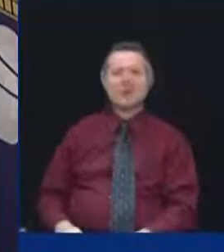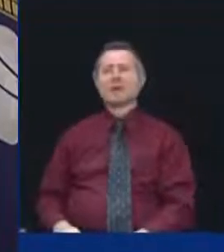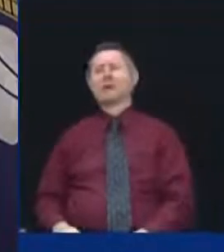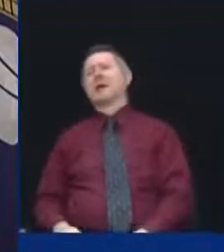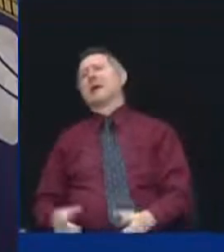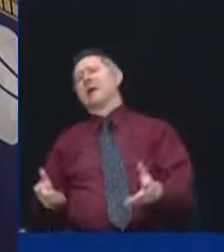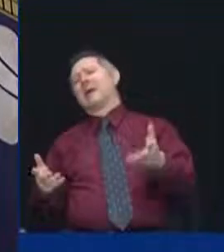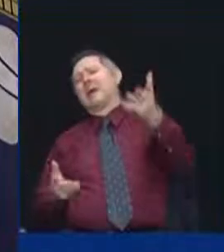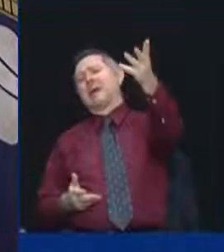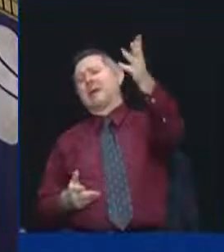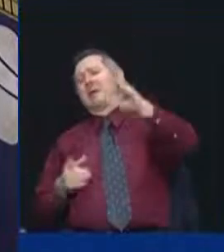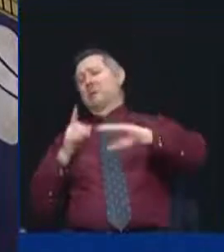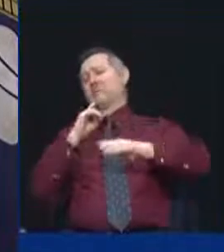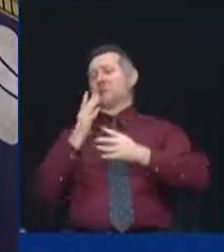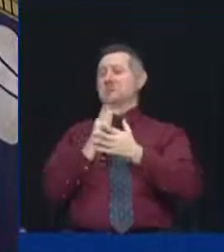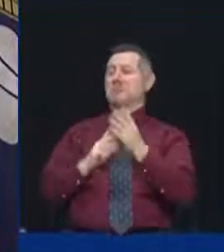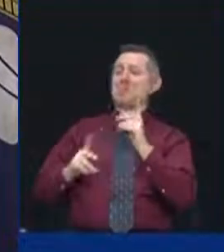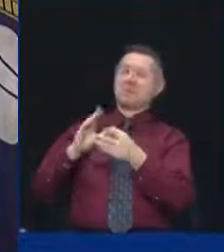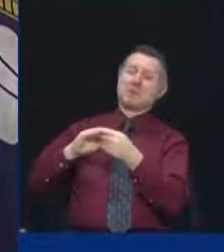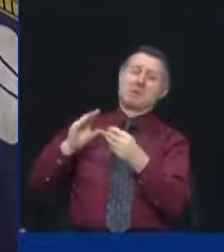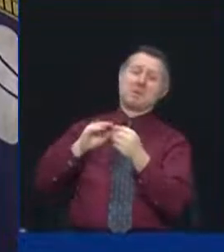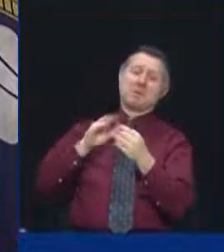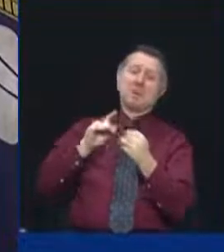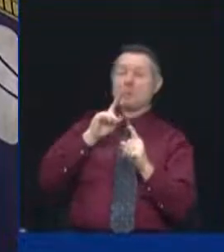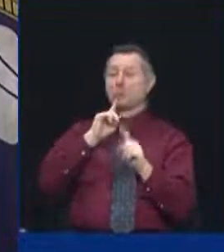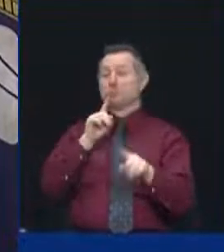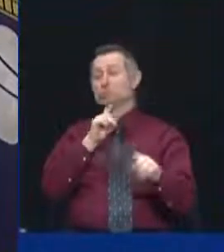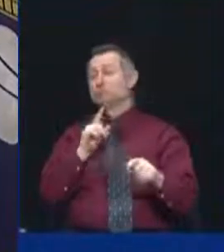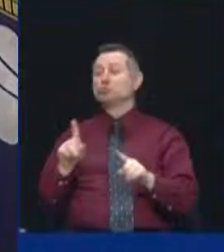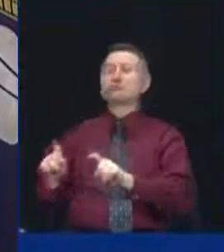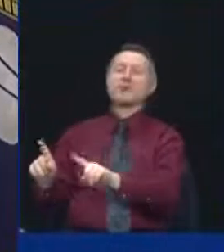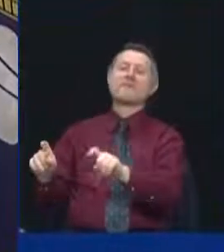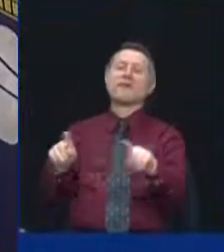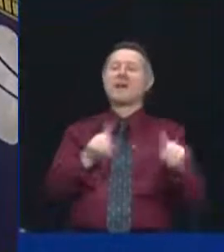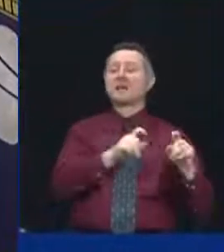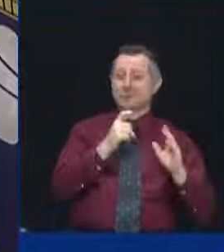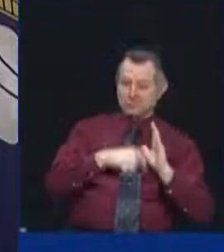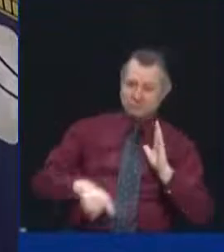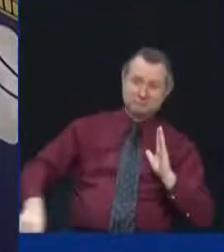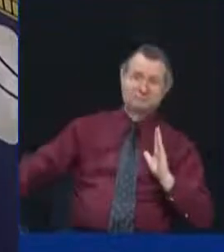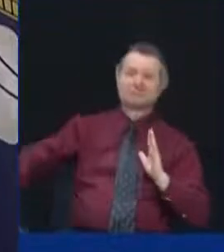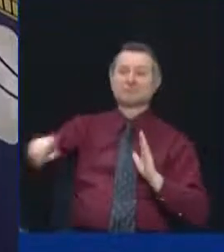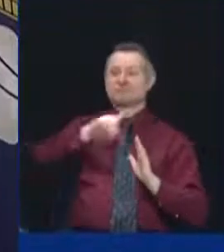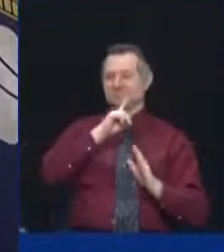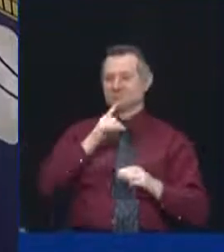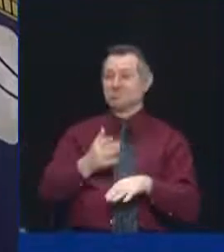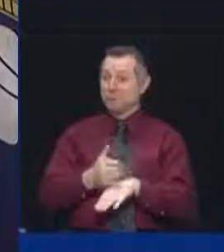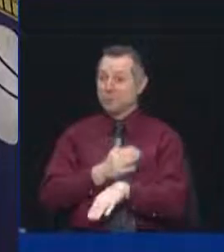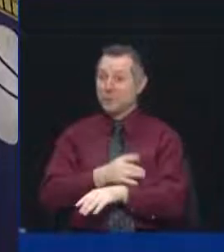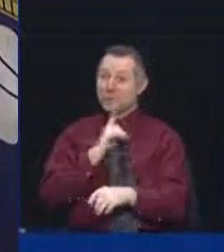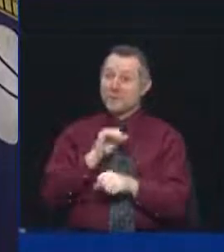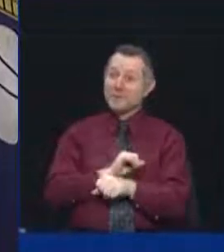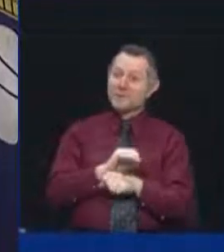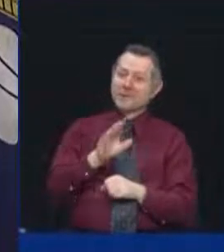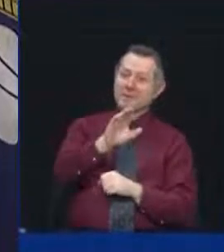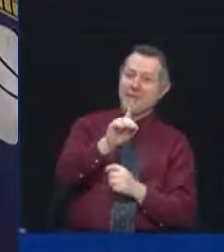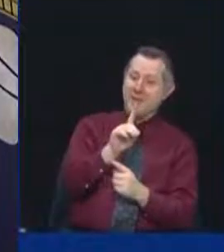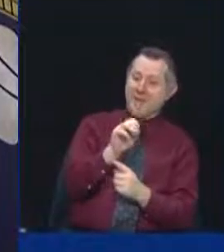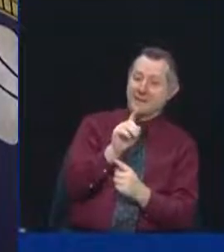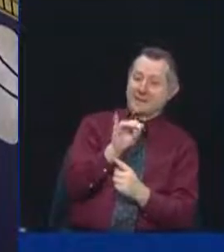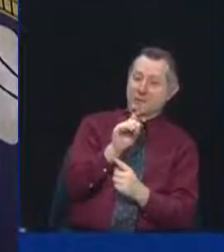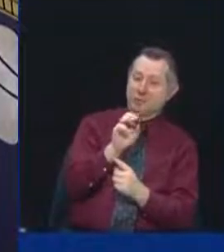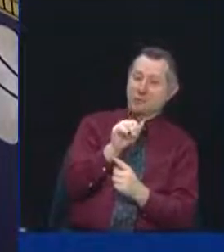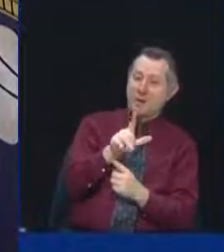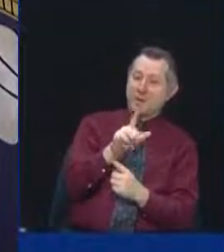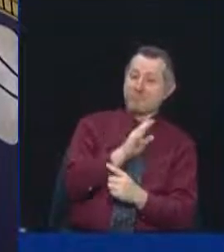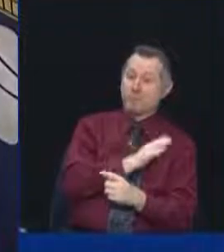New Yorkers say that in surveys. I believe your editorial board said it. Most New Yorkers say it.